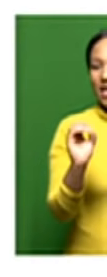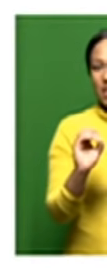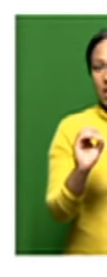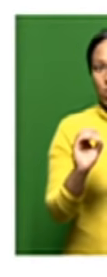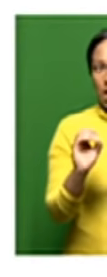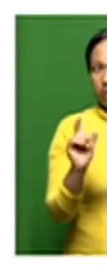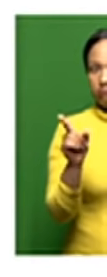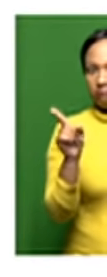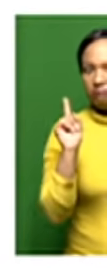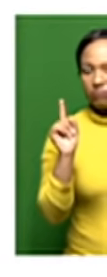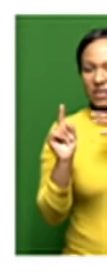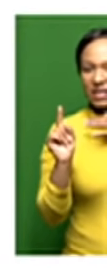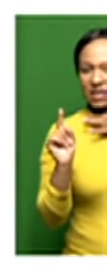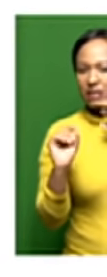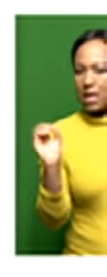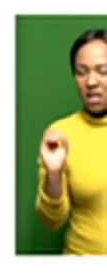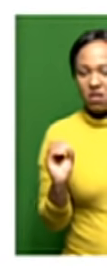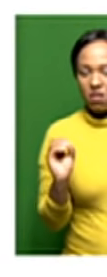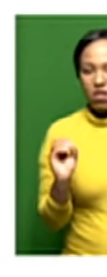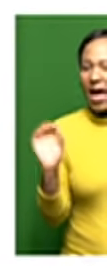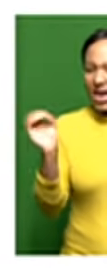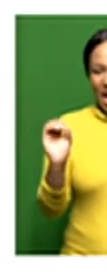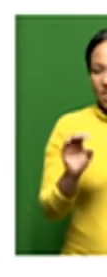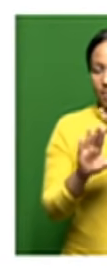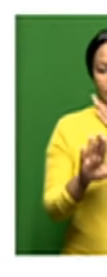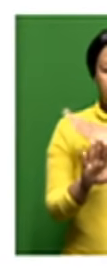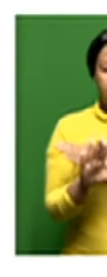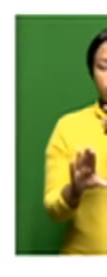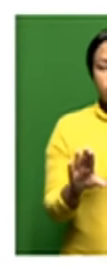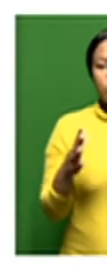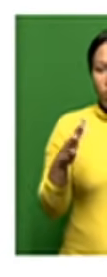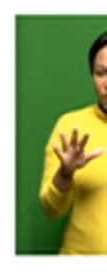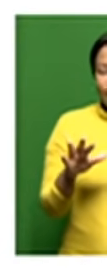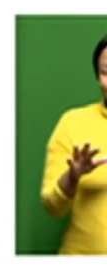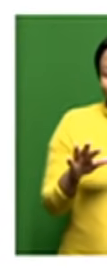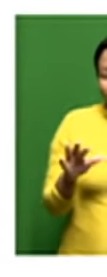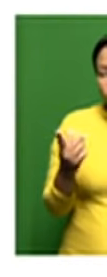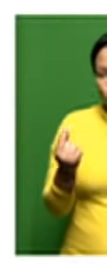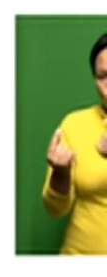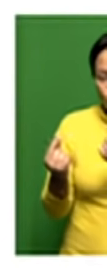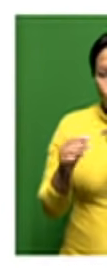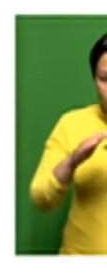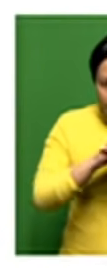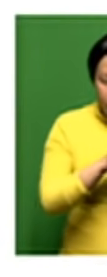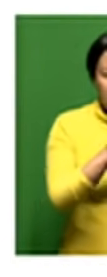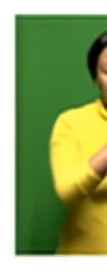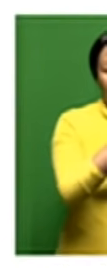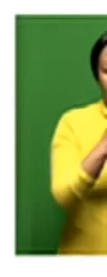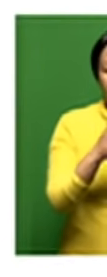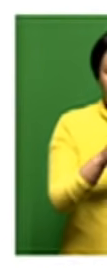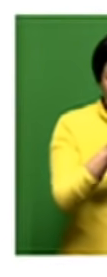bells out for you. There was nothing prior to that. We even went and did in-store and